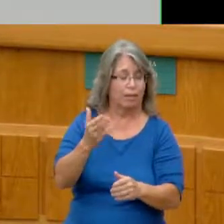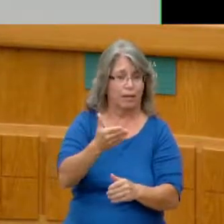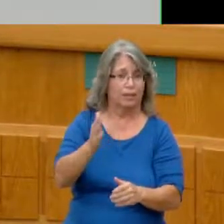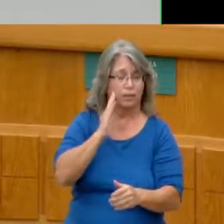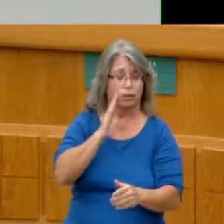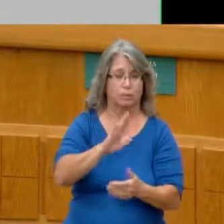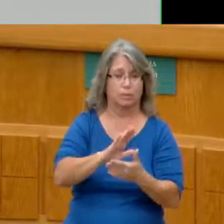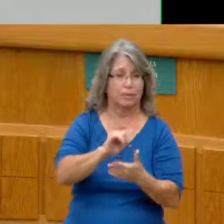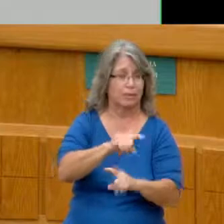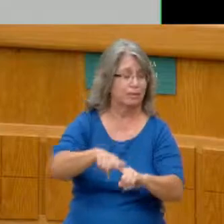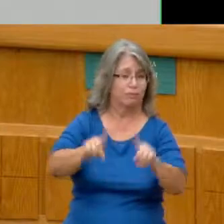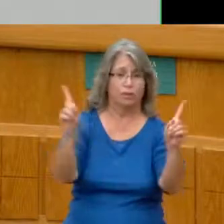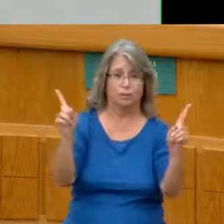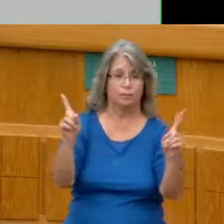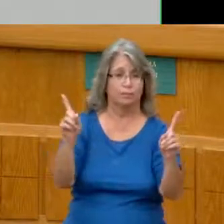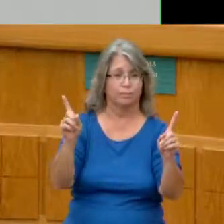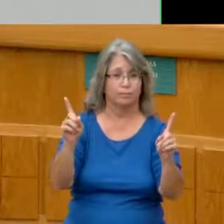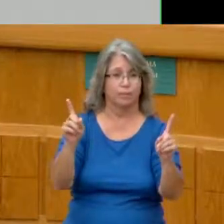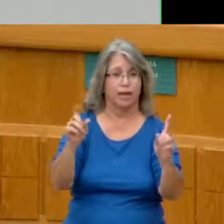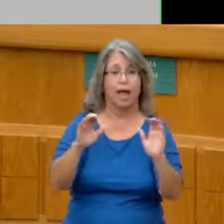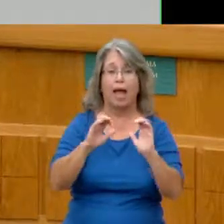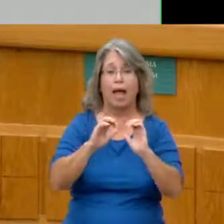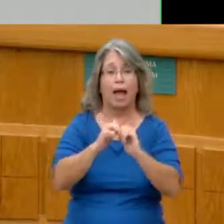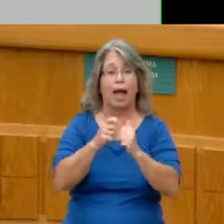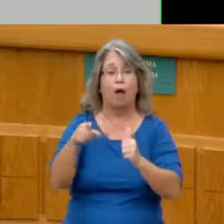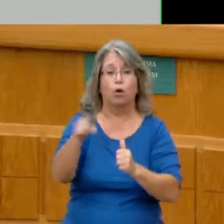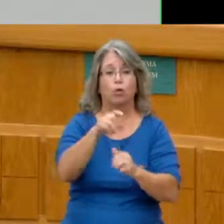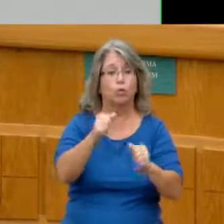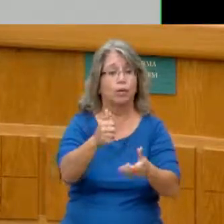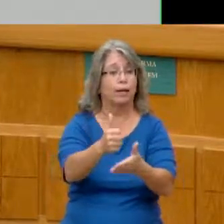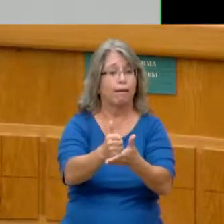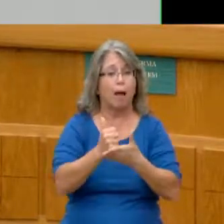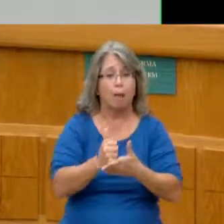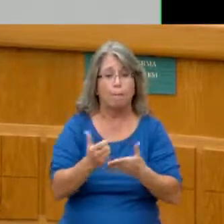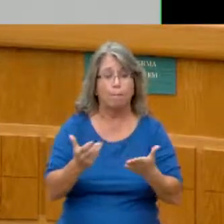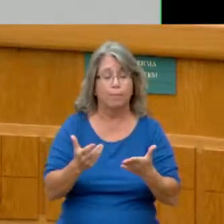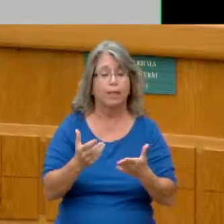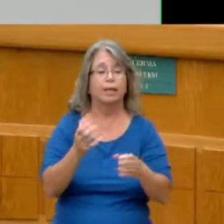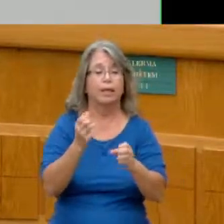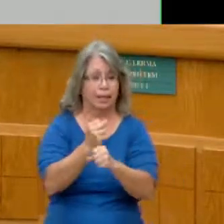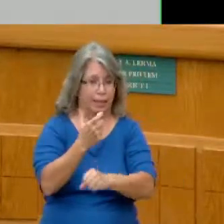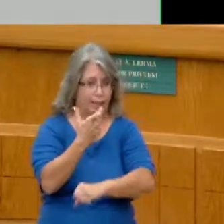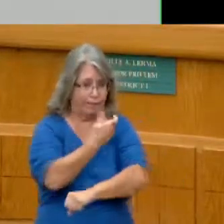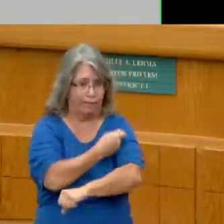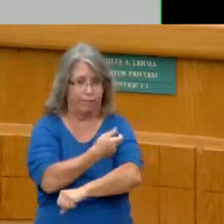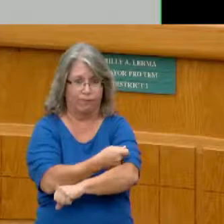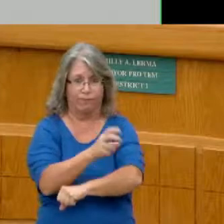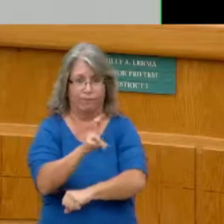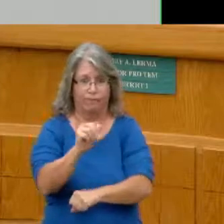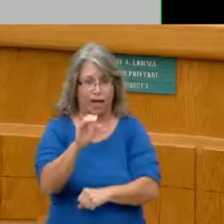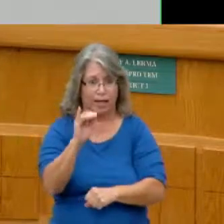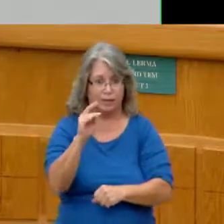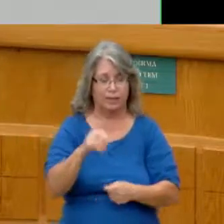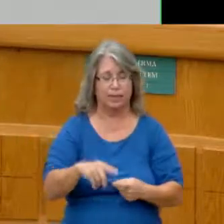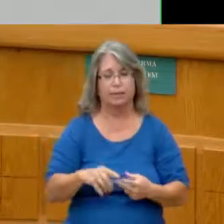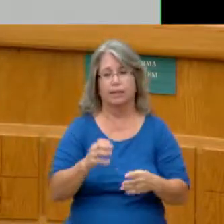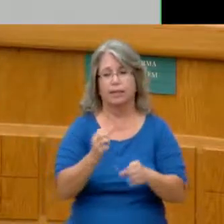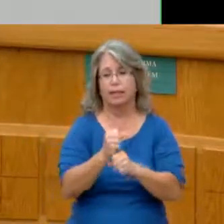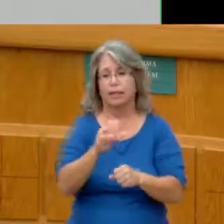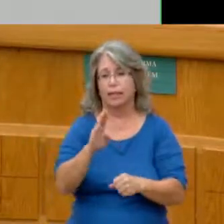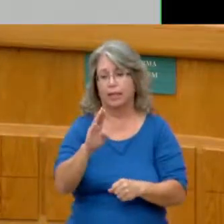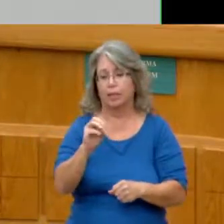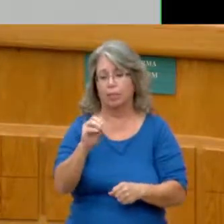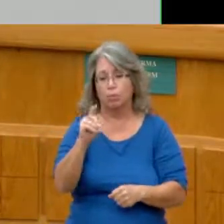And there's ways that you can help that happen there by getting vaccinated, thereby getting the booster shot,